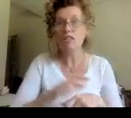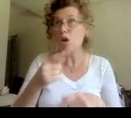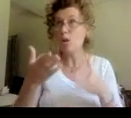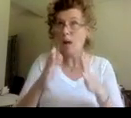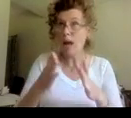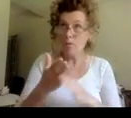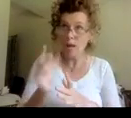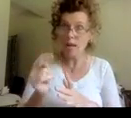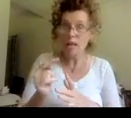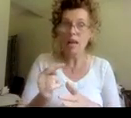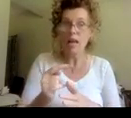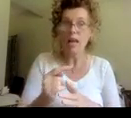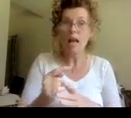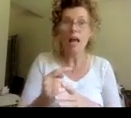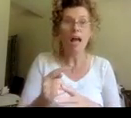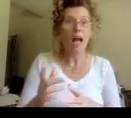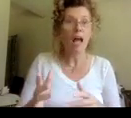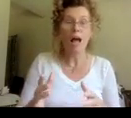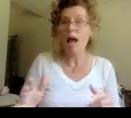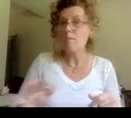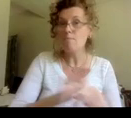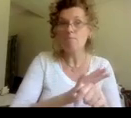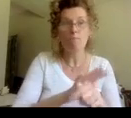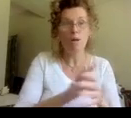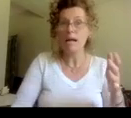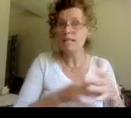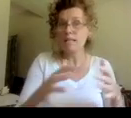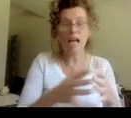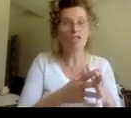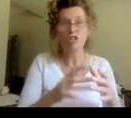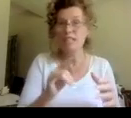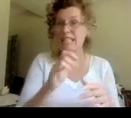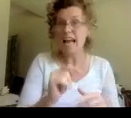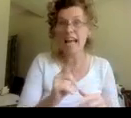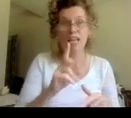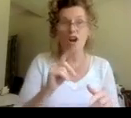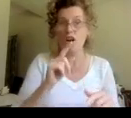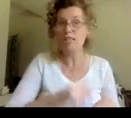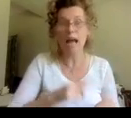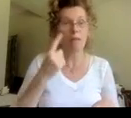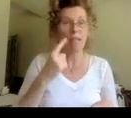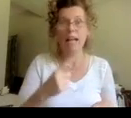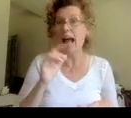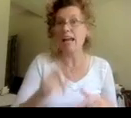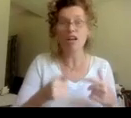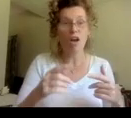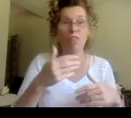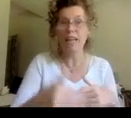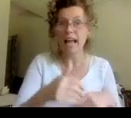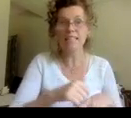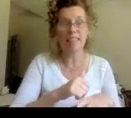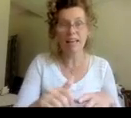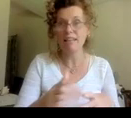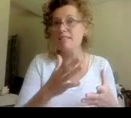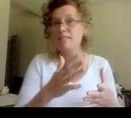way I got through it is that I just booked my schedule so tight that I had no time to think about my fear, my anxiety, my work. Like I just had to go to the next thing, and then I finally trained